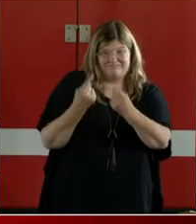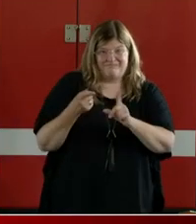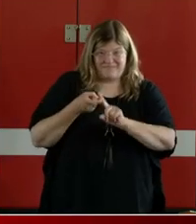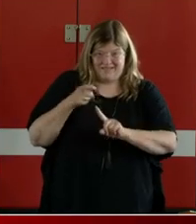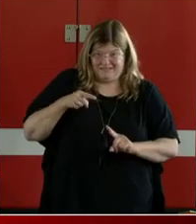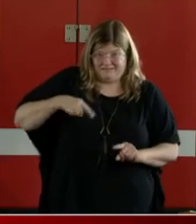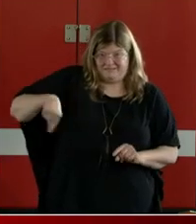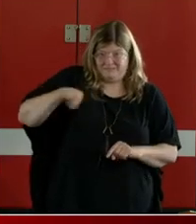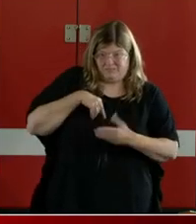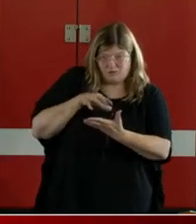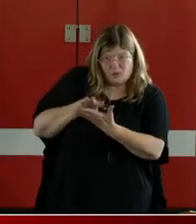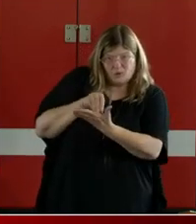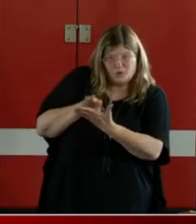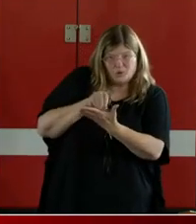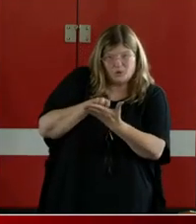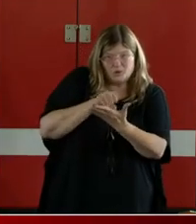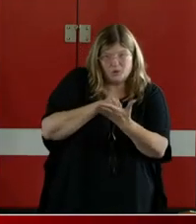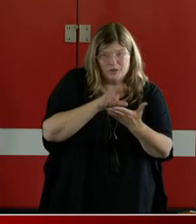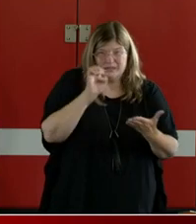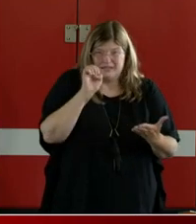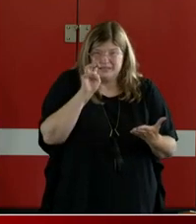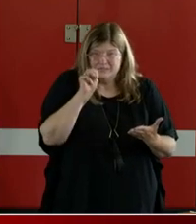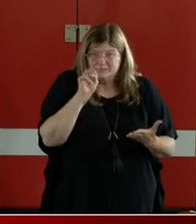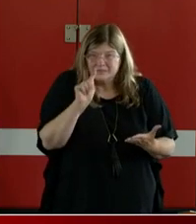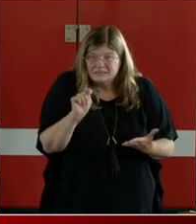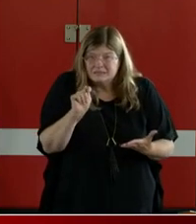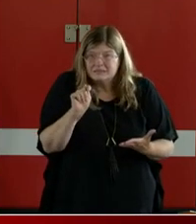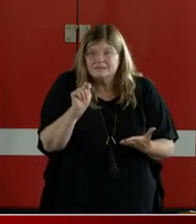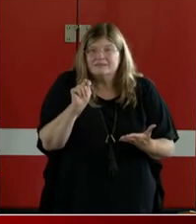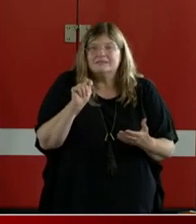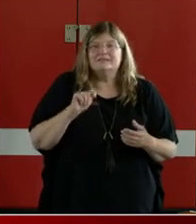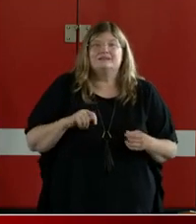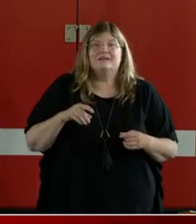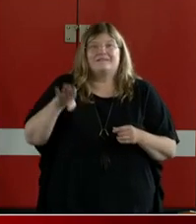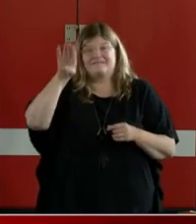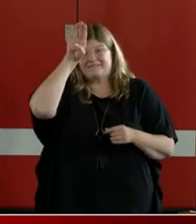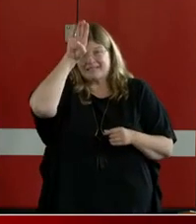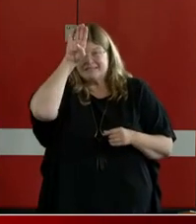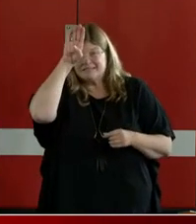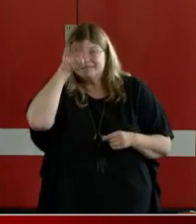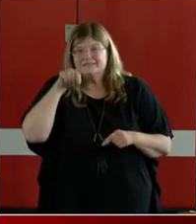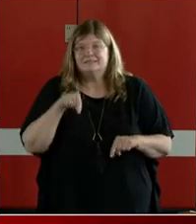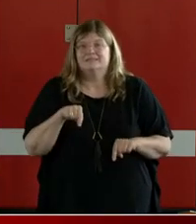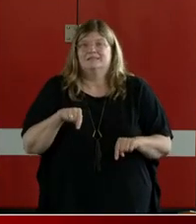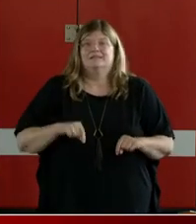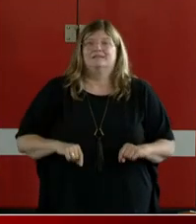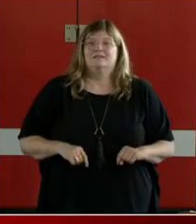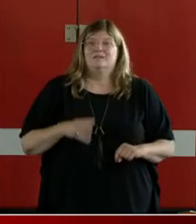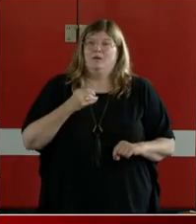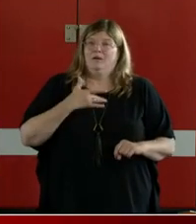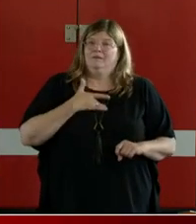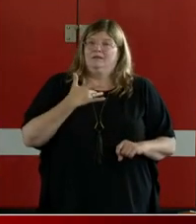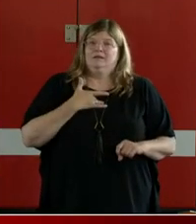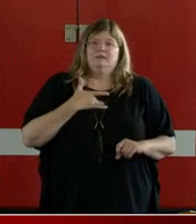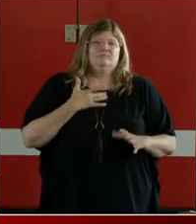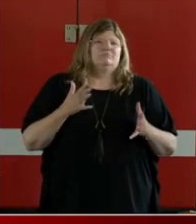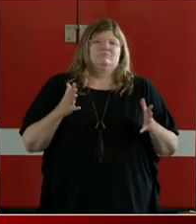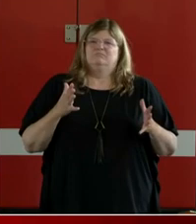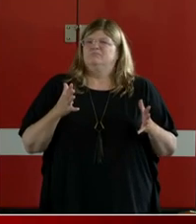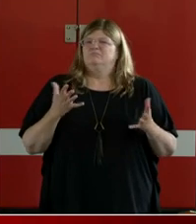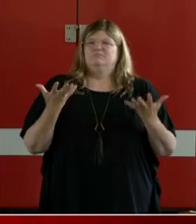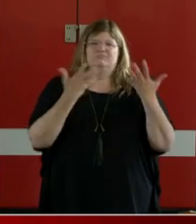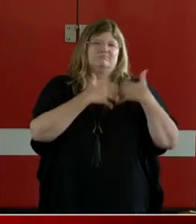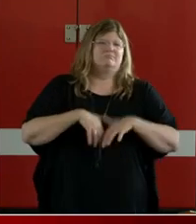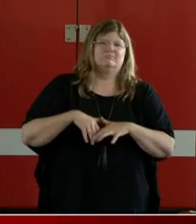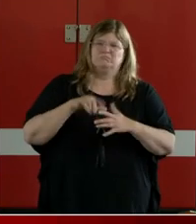EMT, a paramedic, a firefighter, an officer, a father, and a husband.